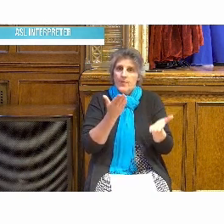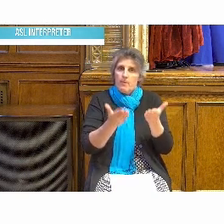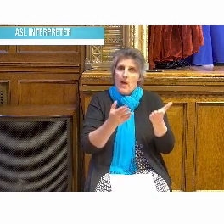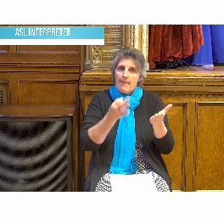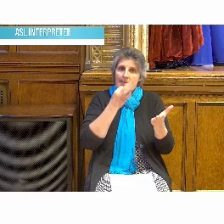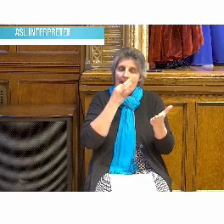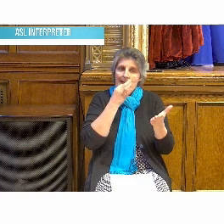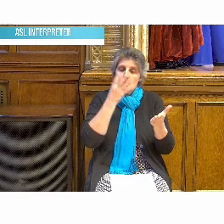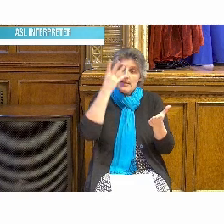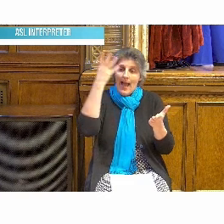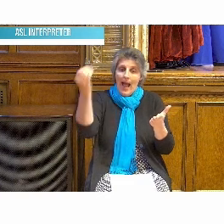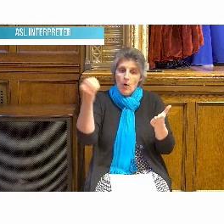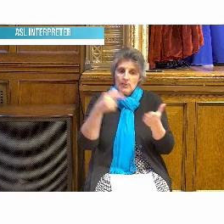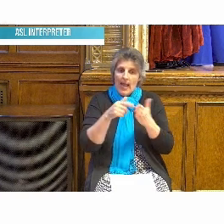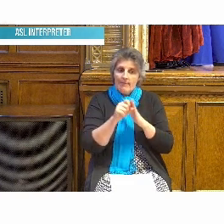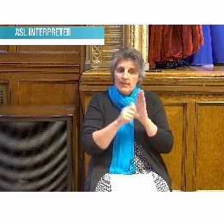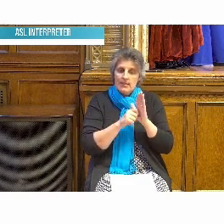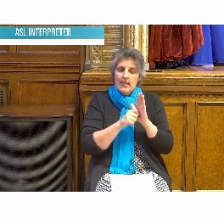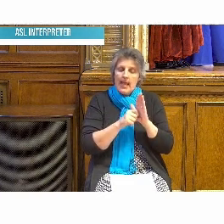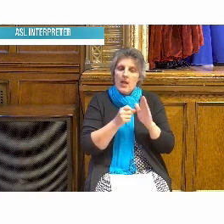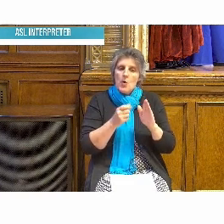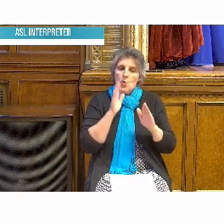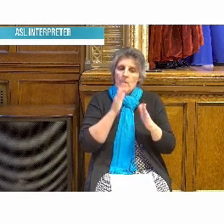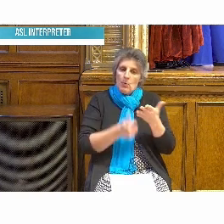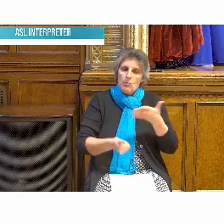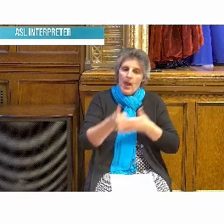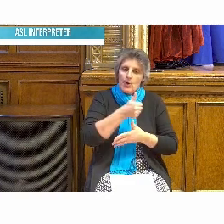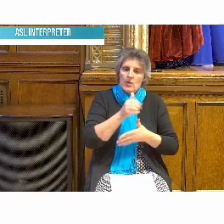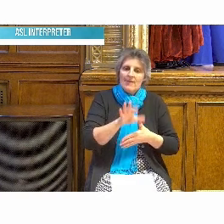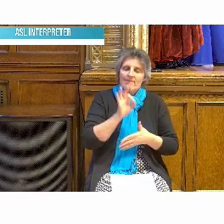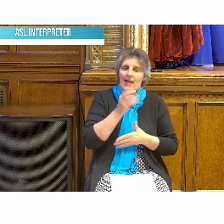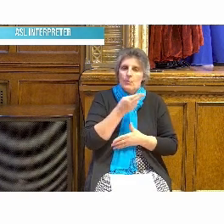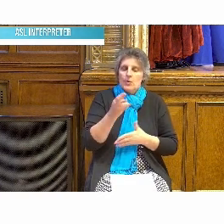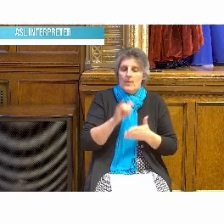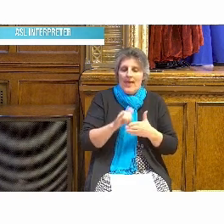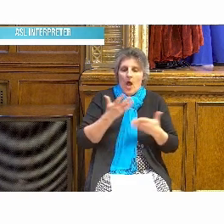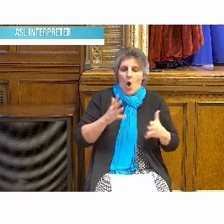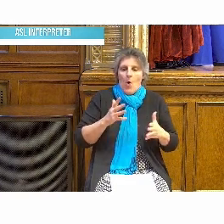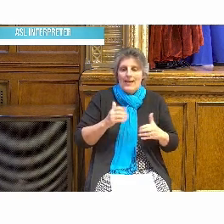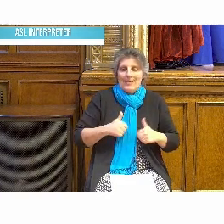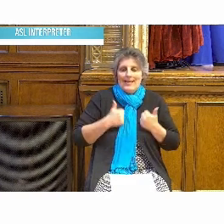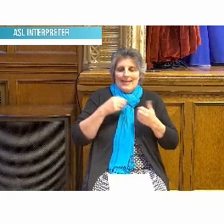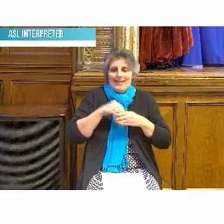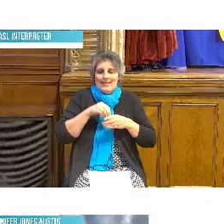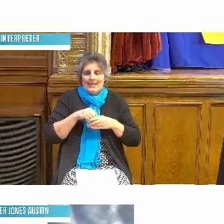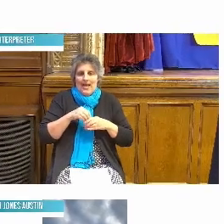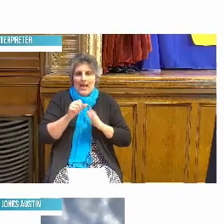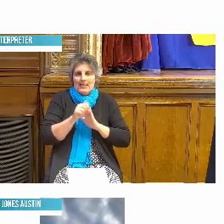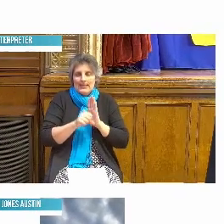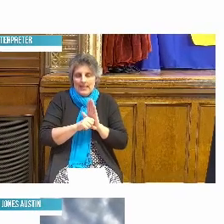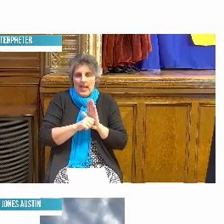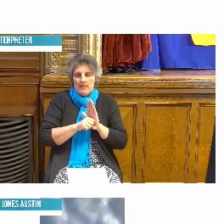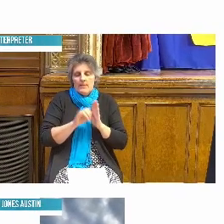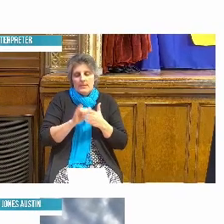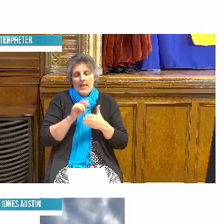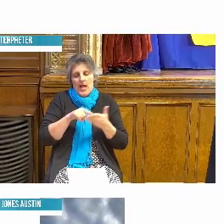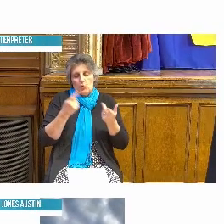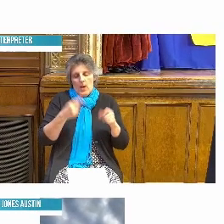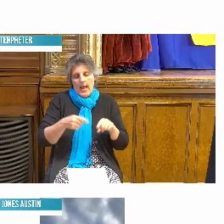experts outside of the state, we would prioritize finding the resources that existed inside of the state, which is what